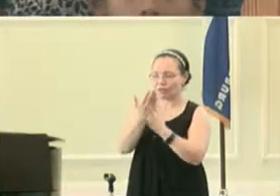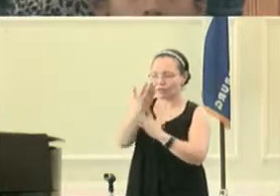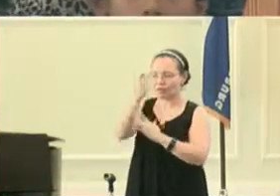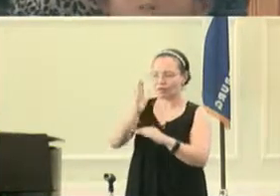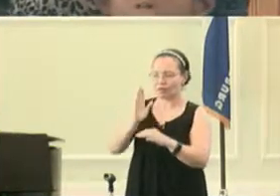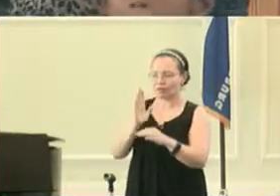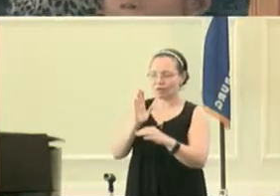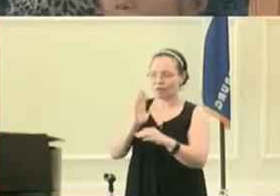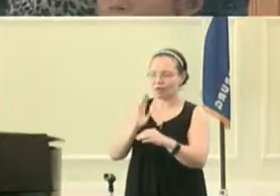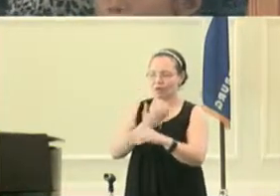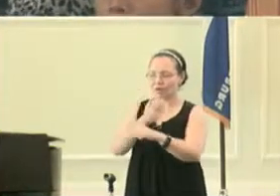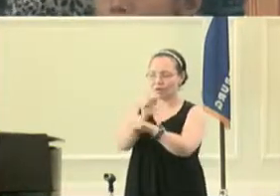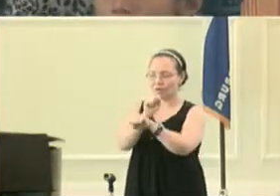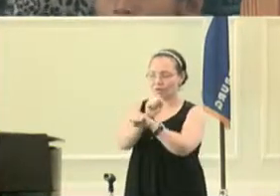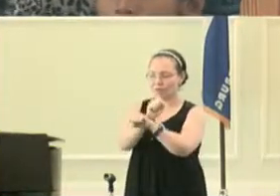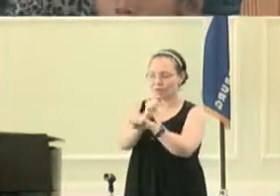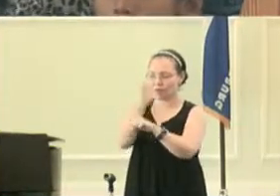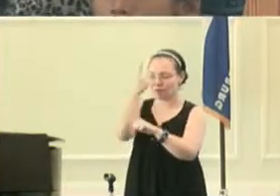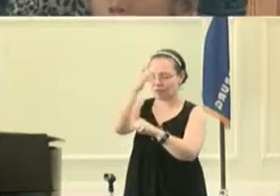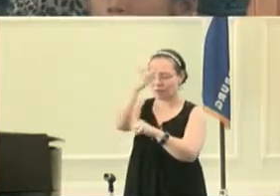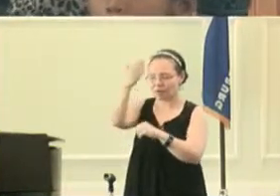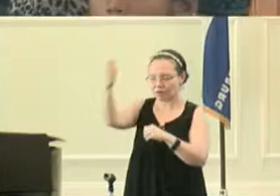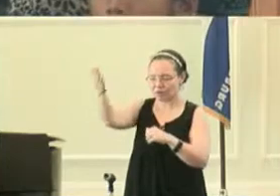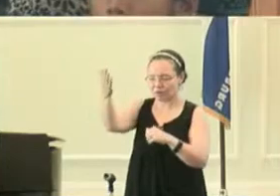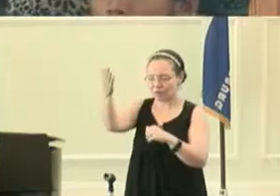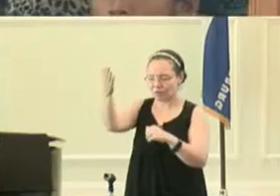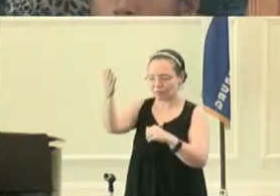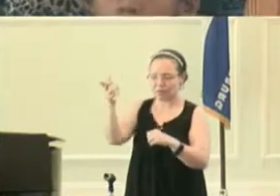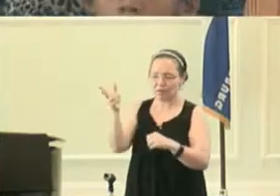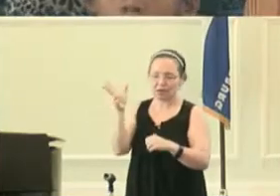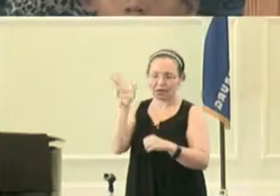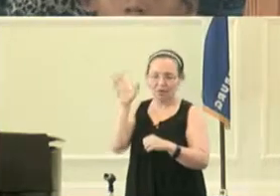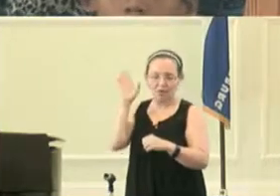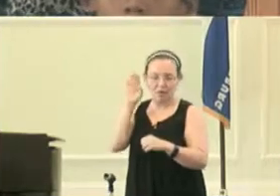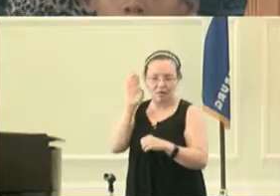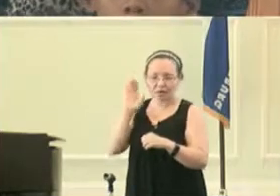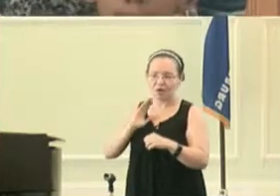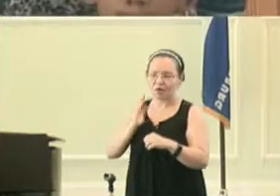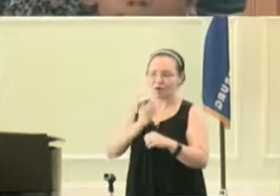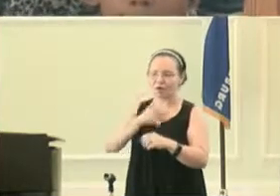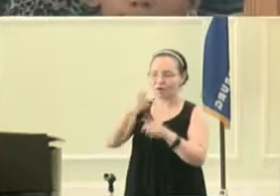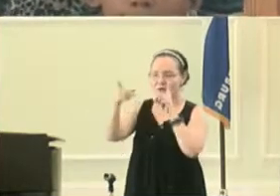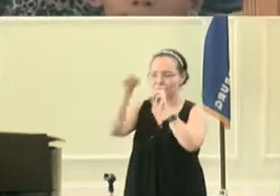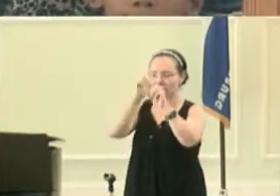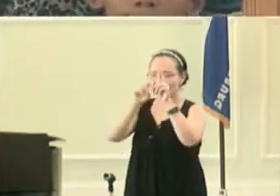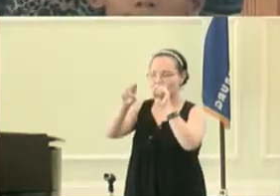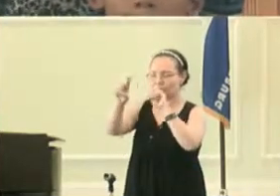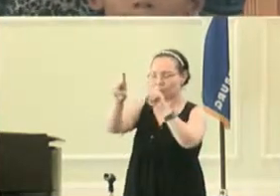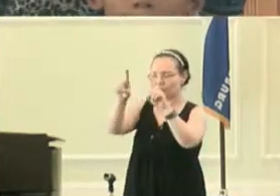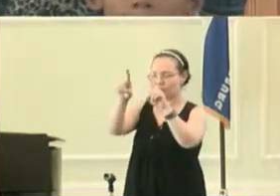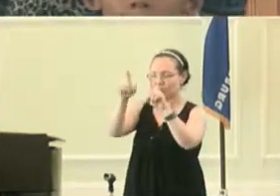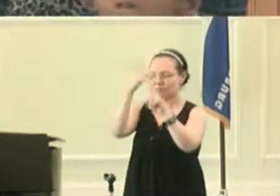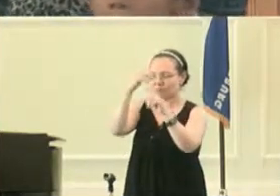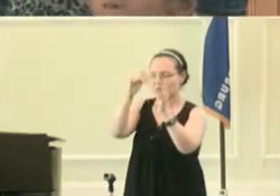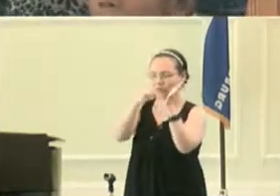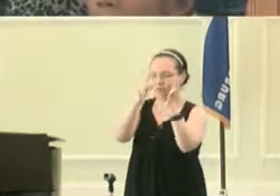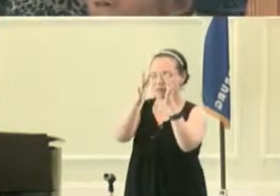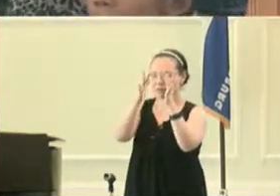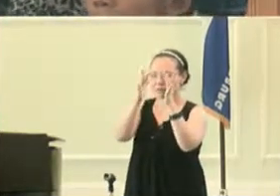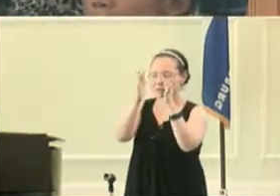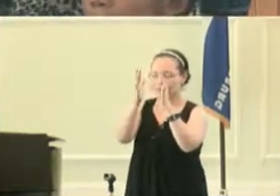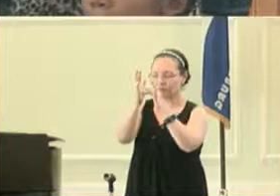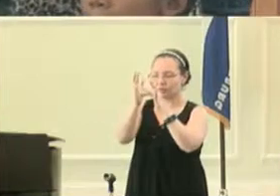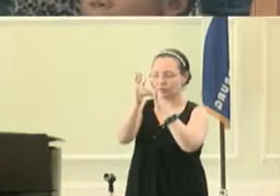Jesus. Hear the prayer requests of those who have come forward this morning, and also the needs of each